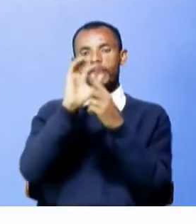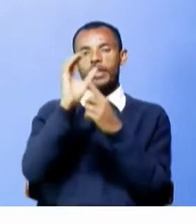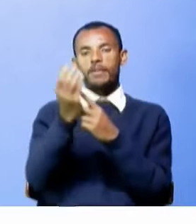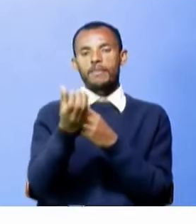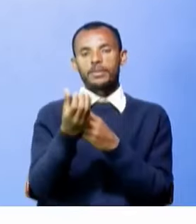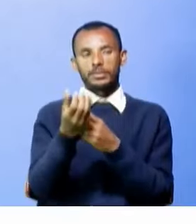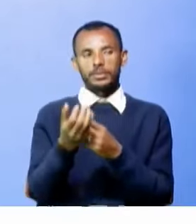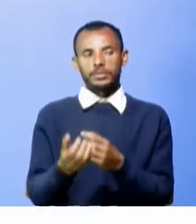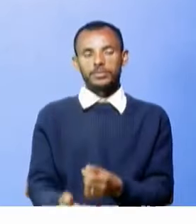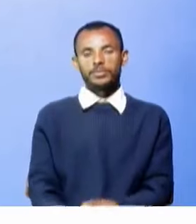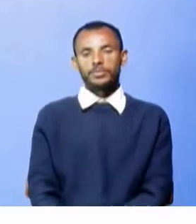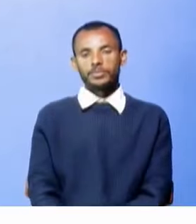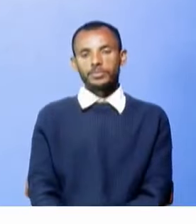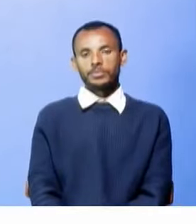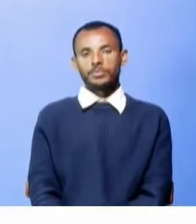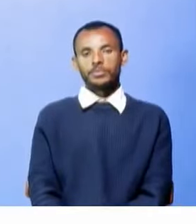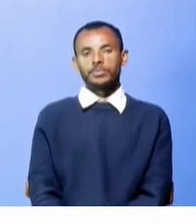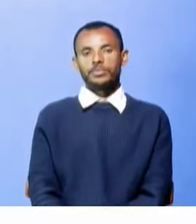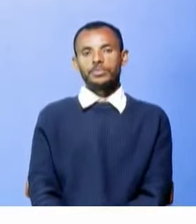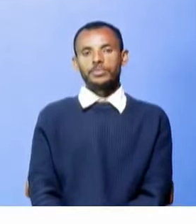events